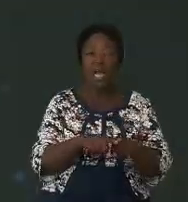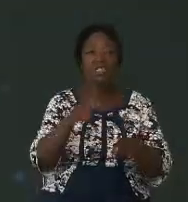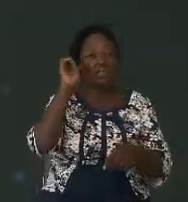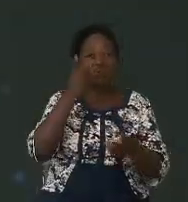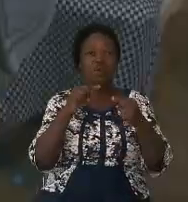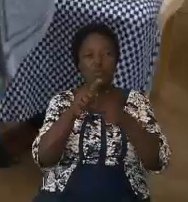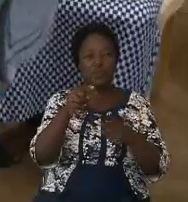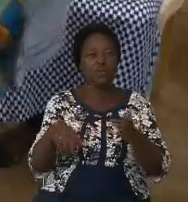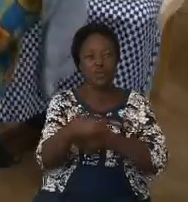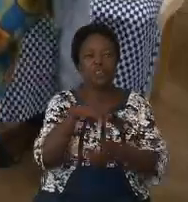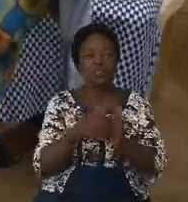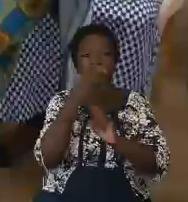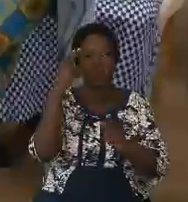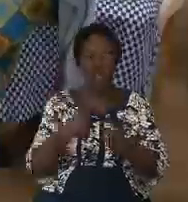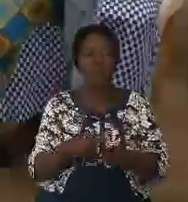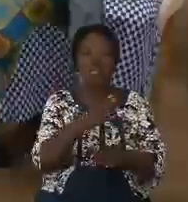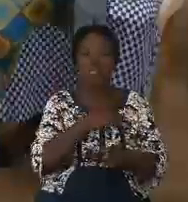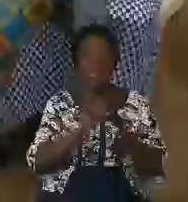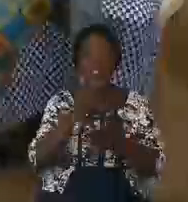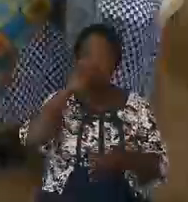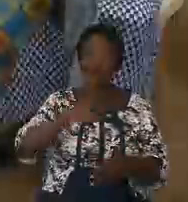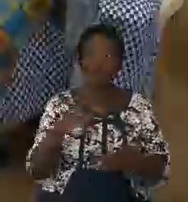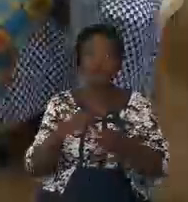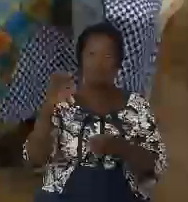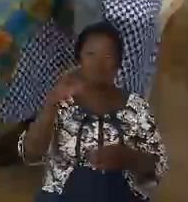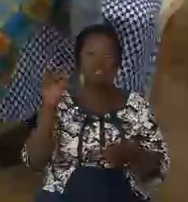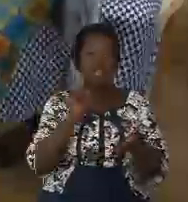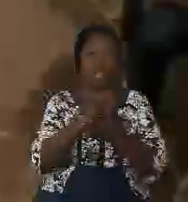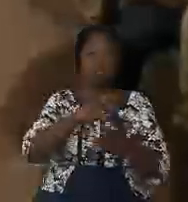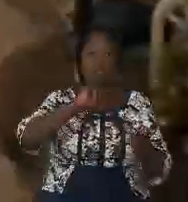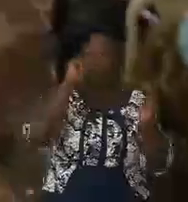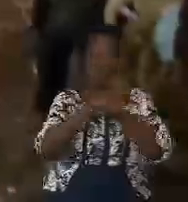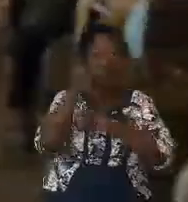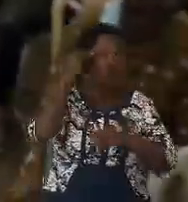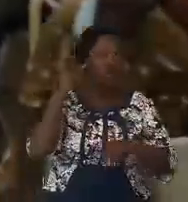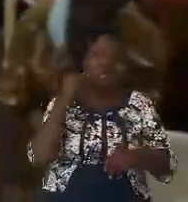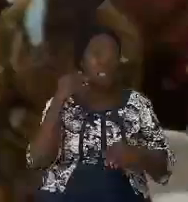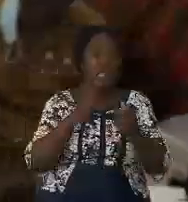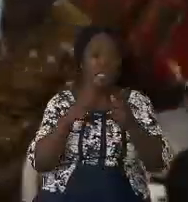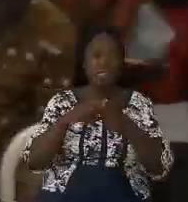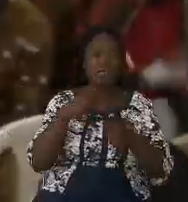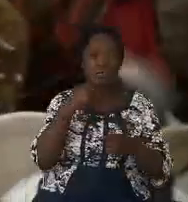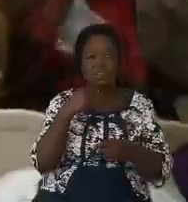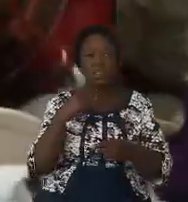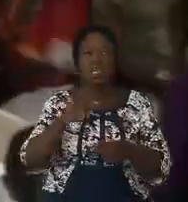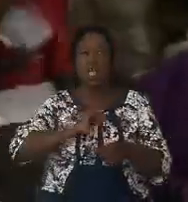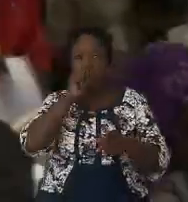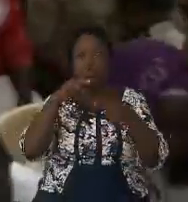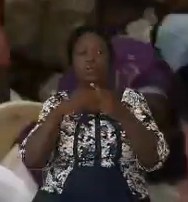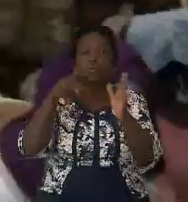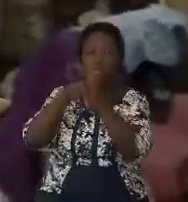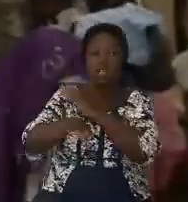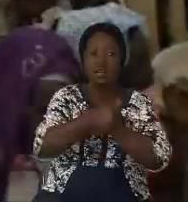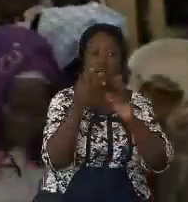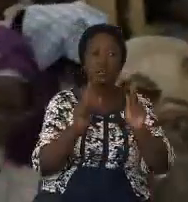going to come to you today. I said it will come to you today. That evil spirit that normally will turn your